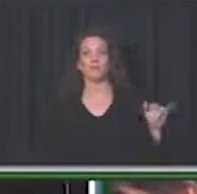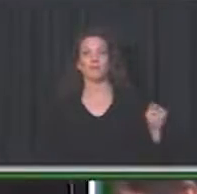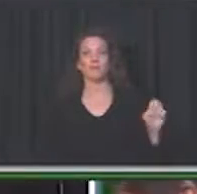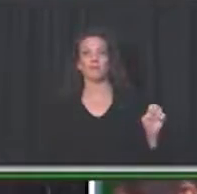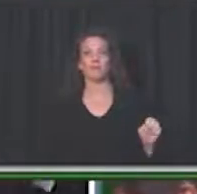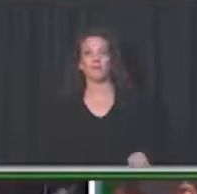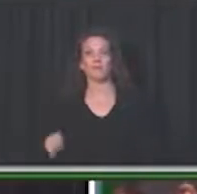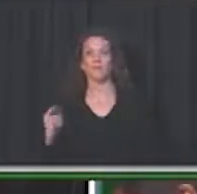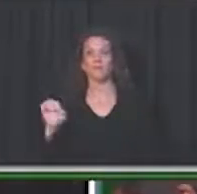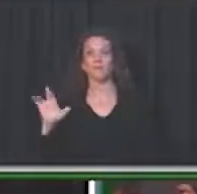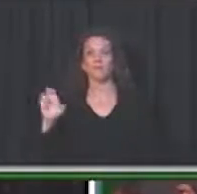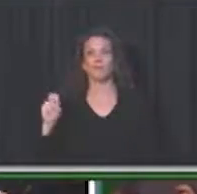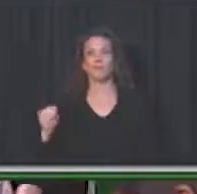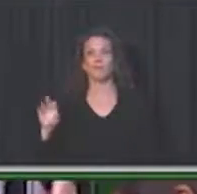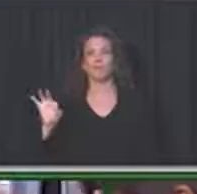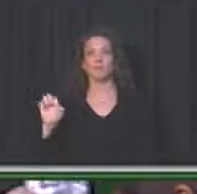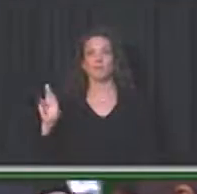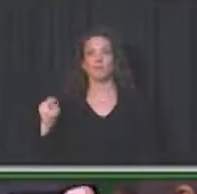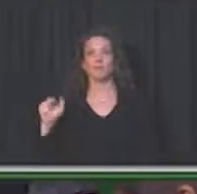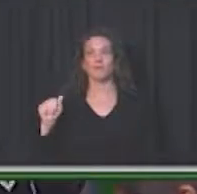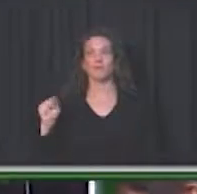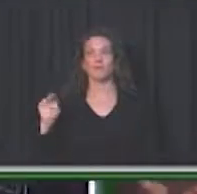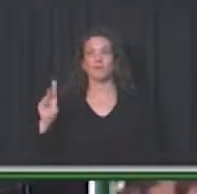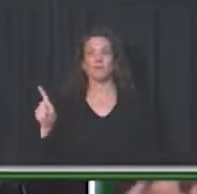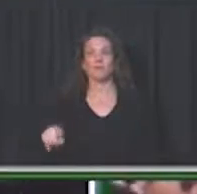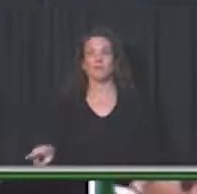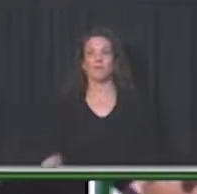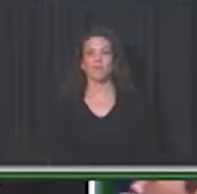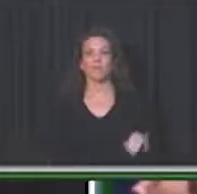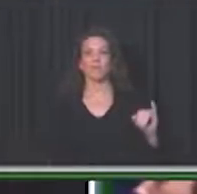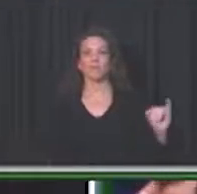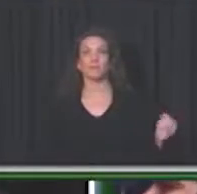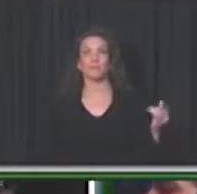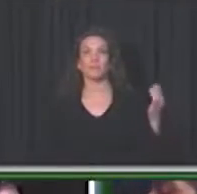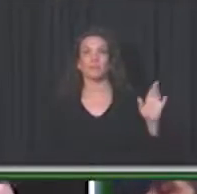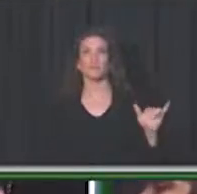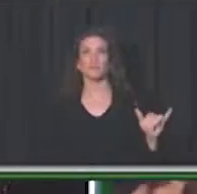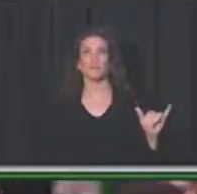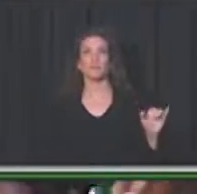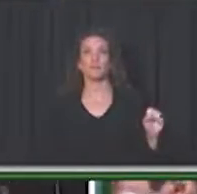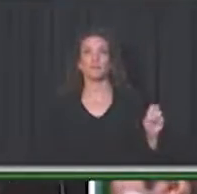Miriam Fernandez. Jerry Sue Crawford.